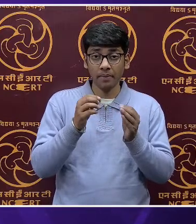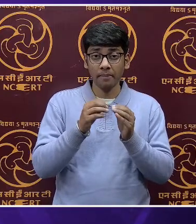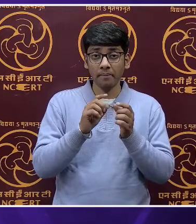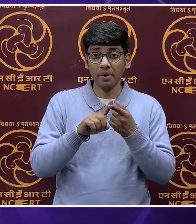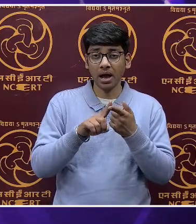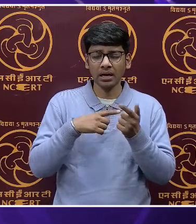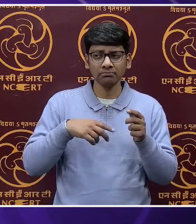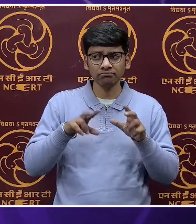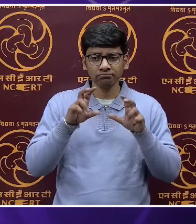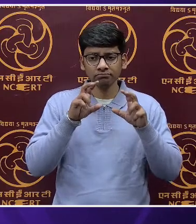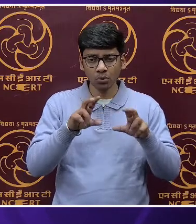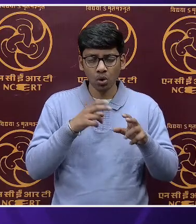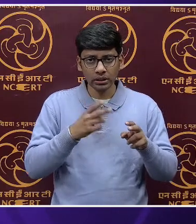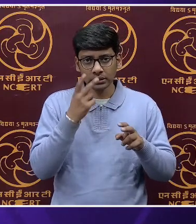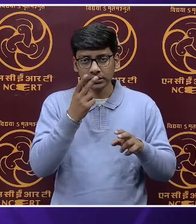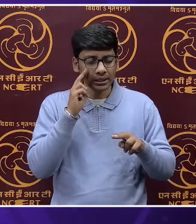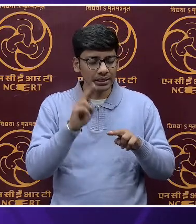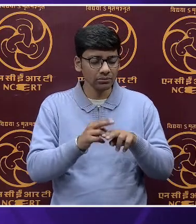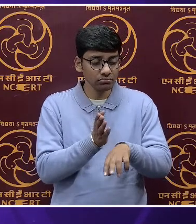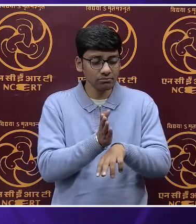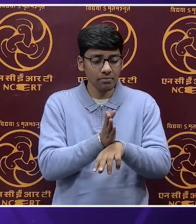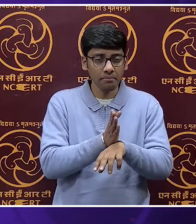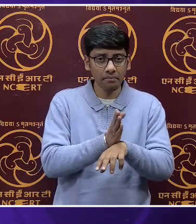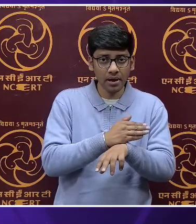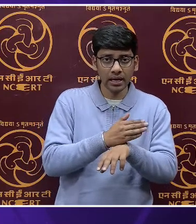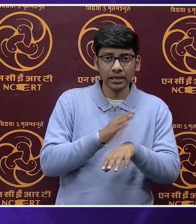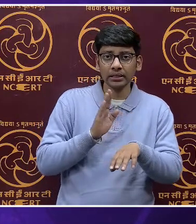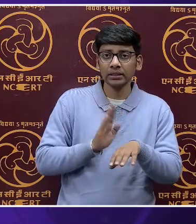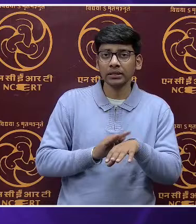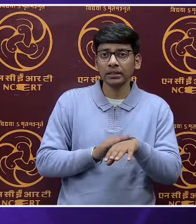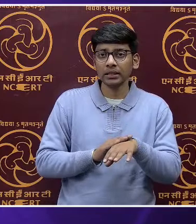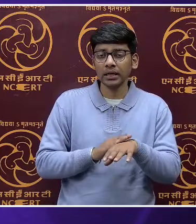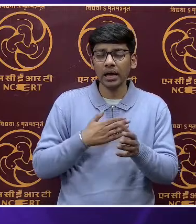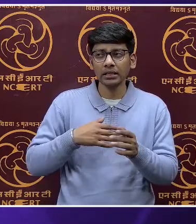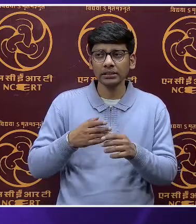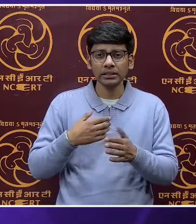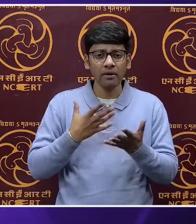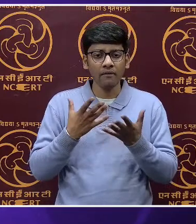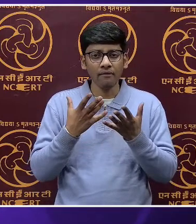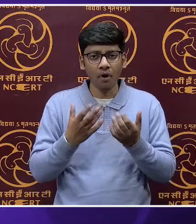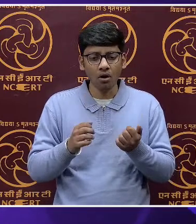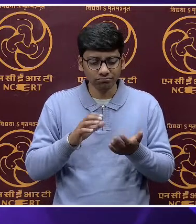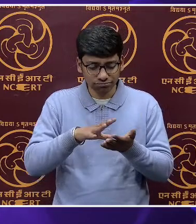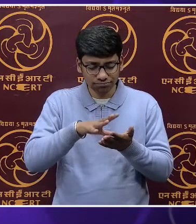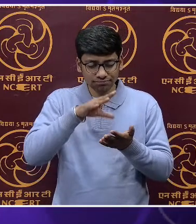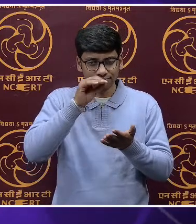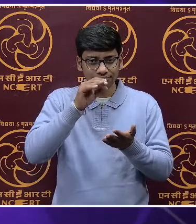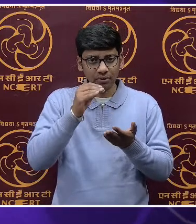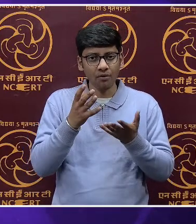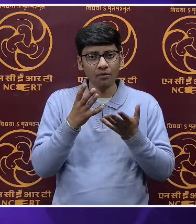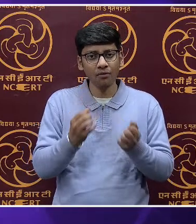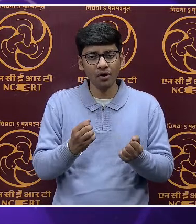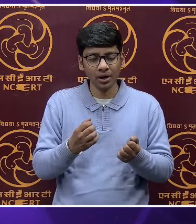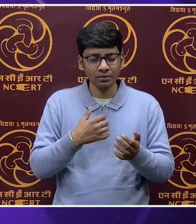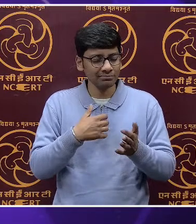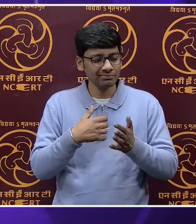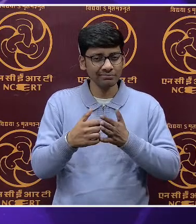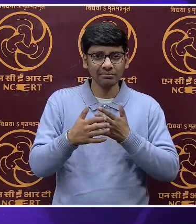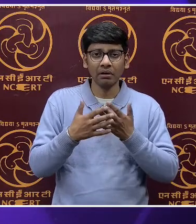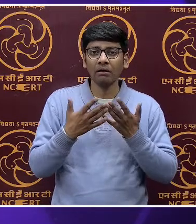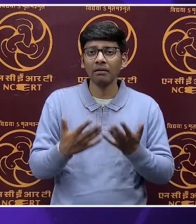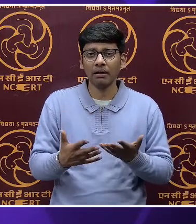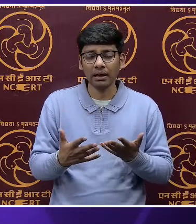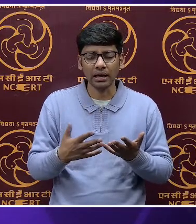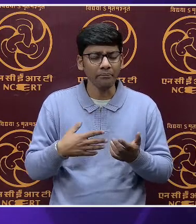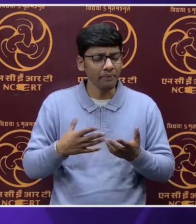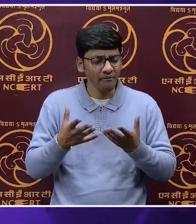spotted her potential, and even before that, that urge to learn something despite the inadequacy,